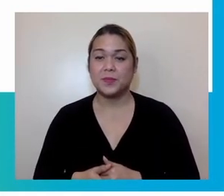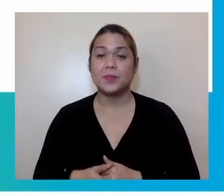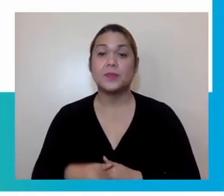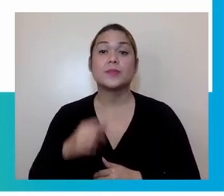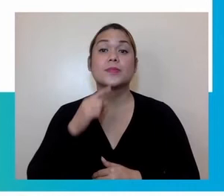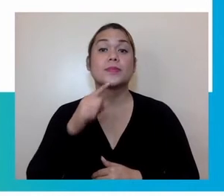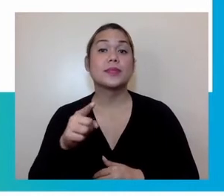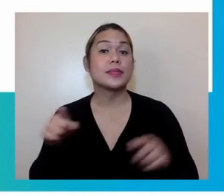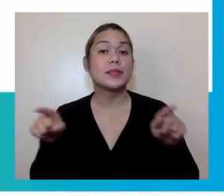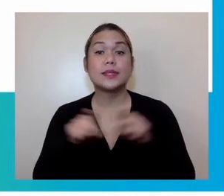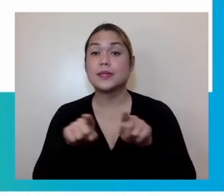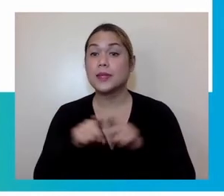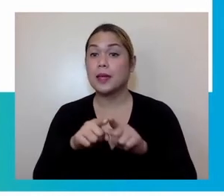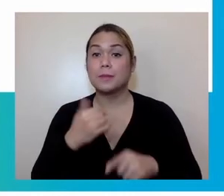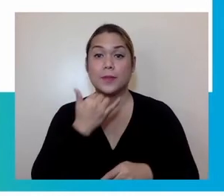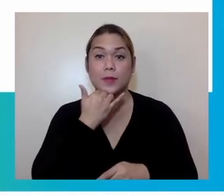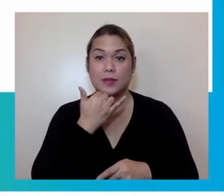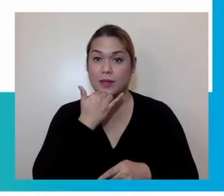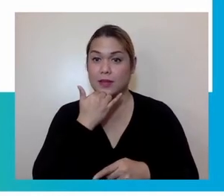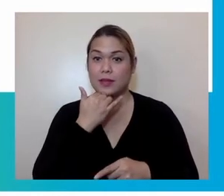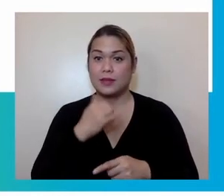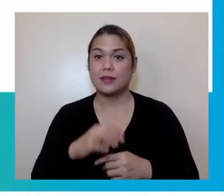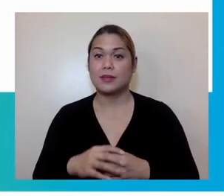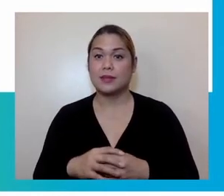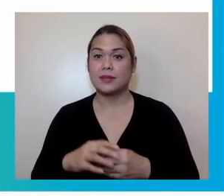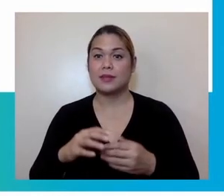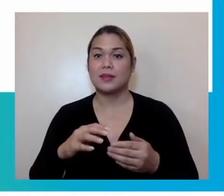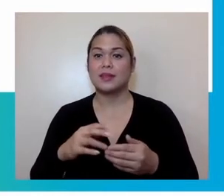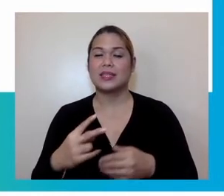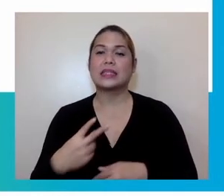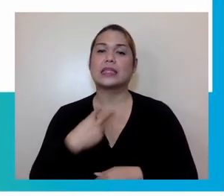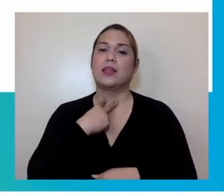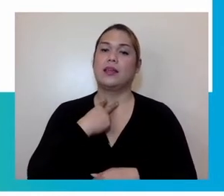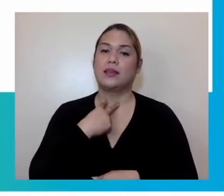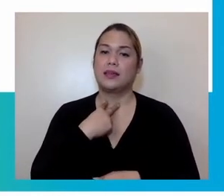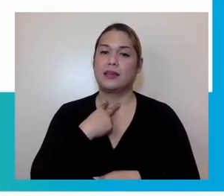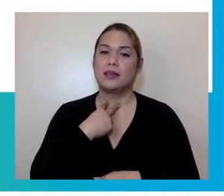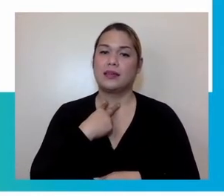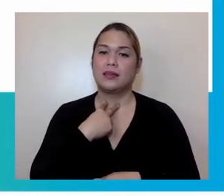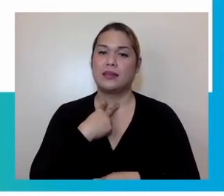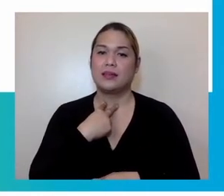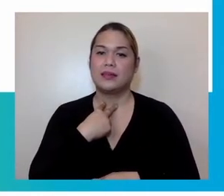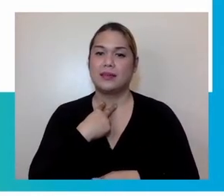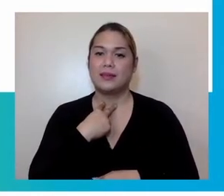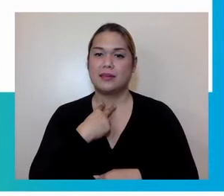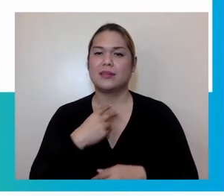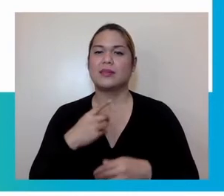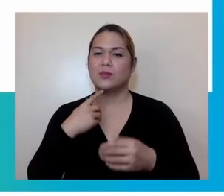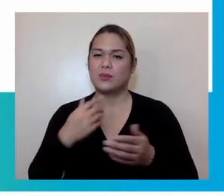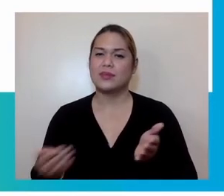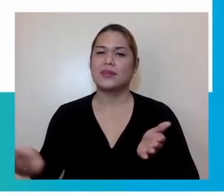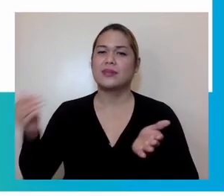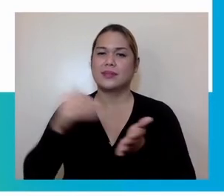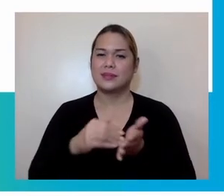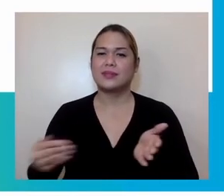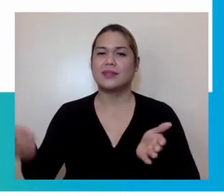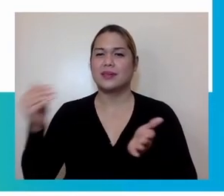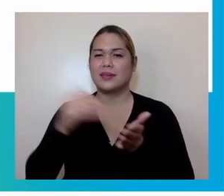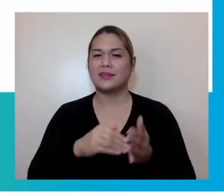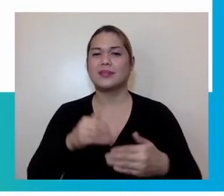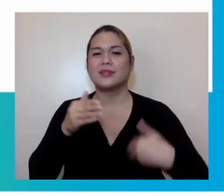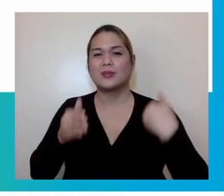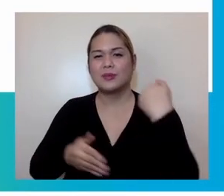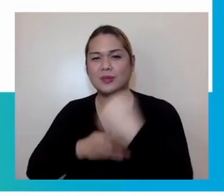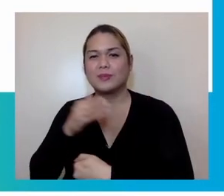which a UNEP report described as, quote, the requirement of a fixed amount of waste for incineration over the